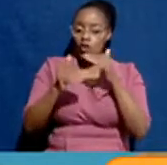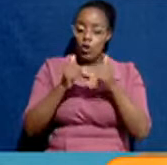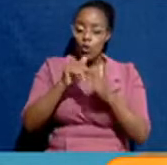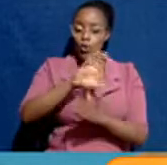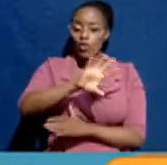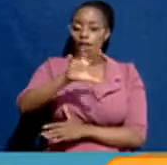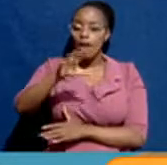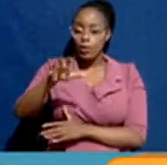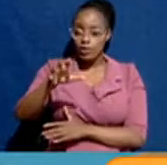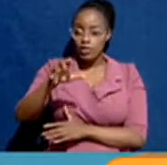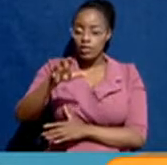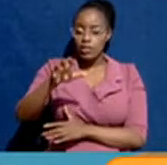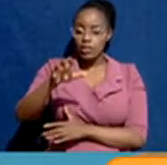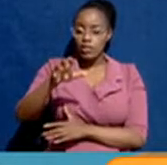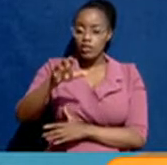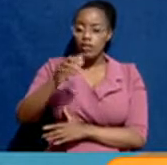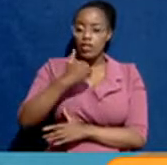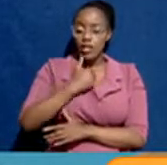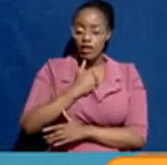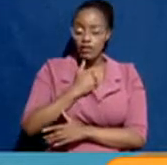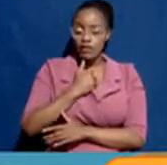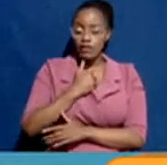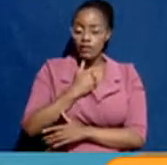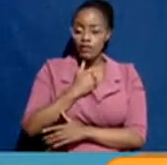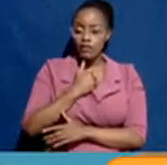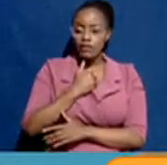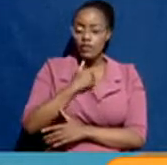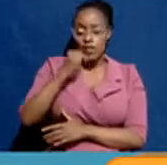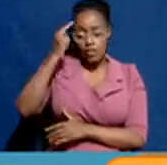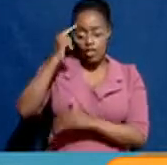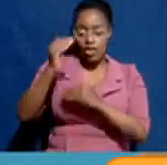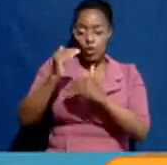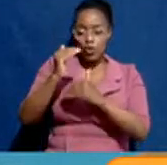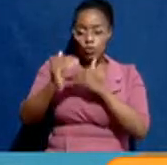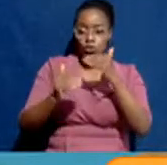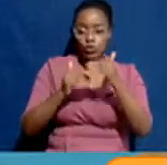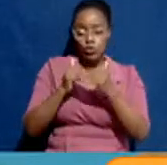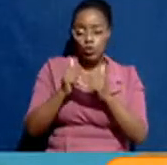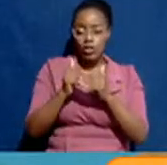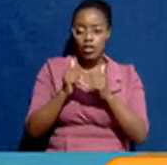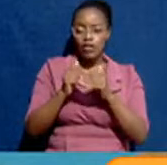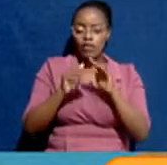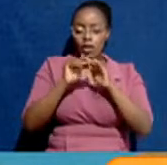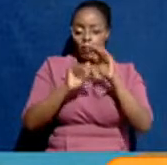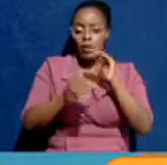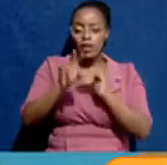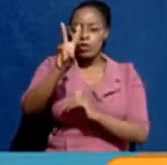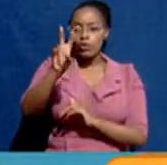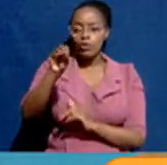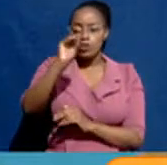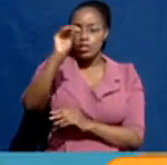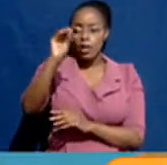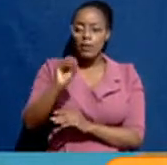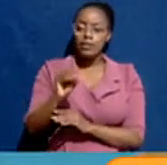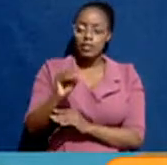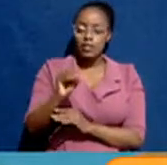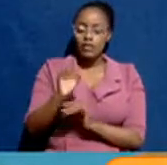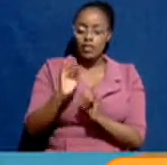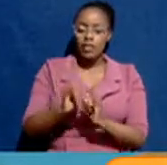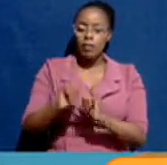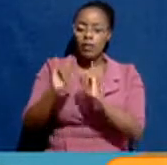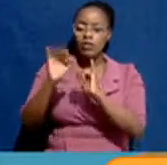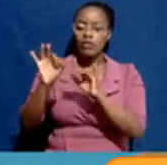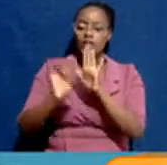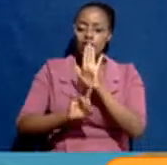counties have, I think almost all are below 20% implementation